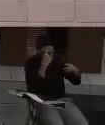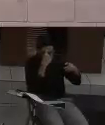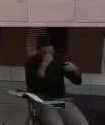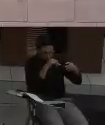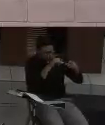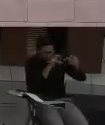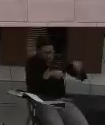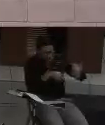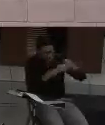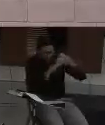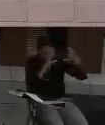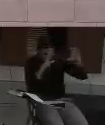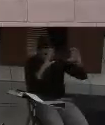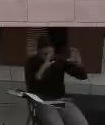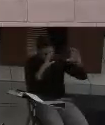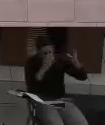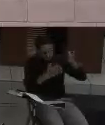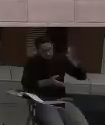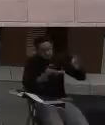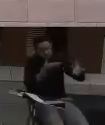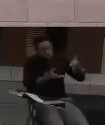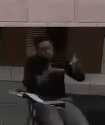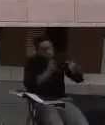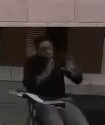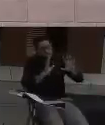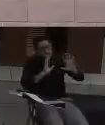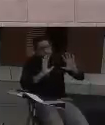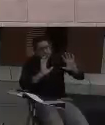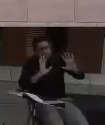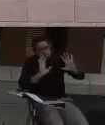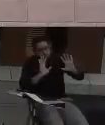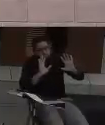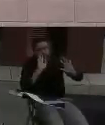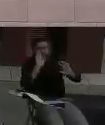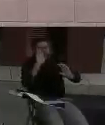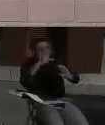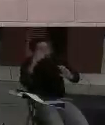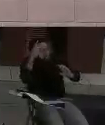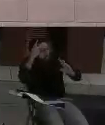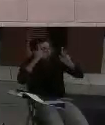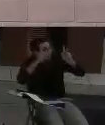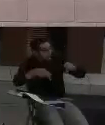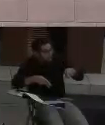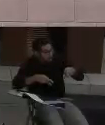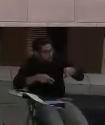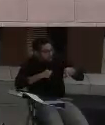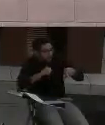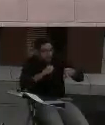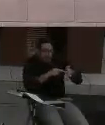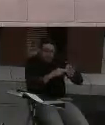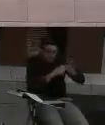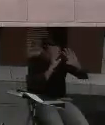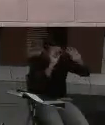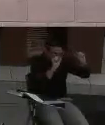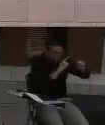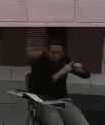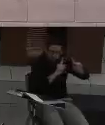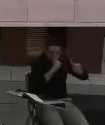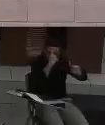struggle. It could be a public figure. I'm not making any suggestions, but it could be a public figure. Or it